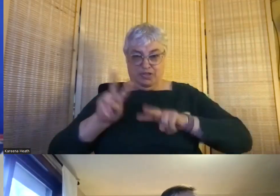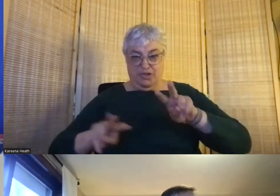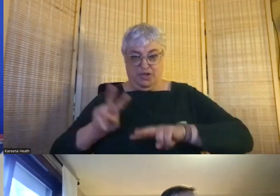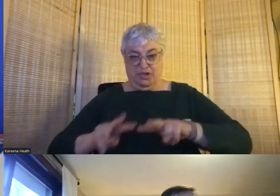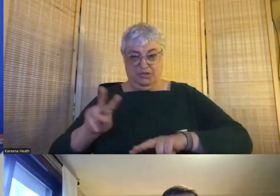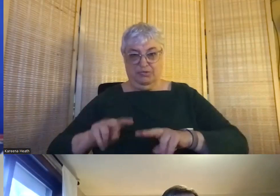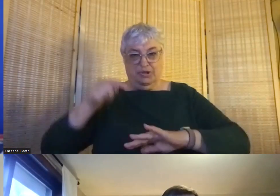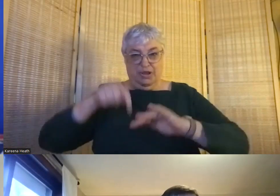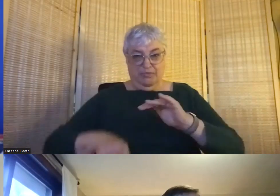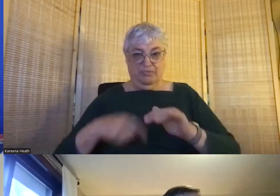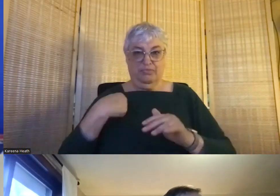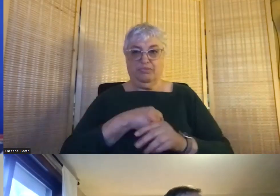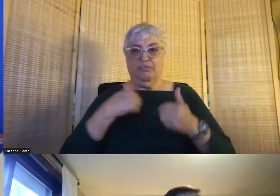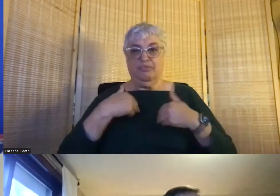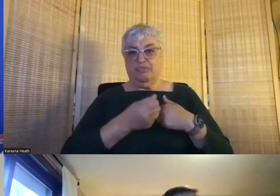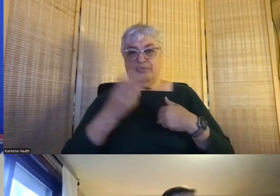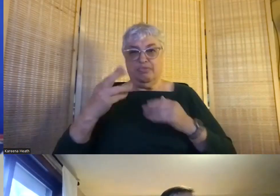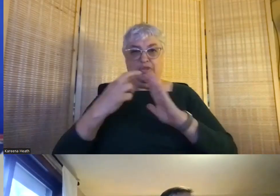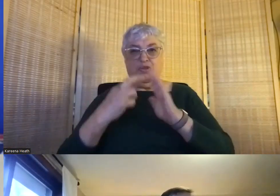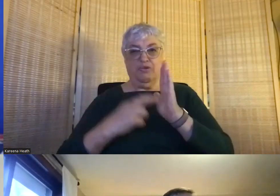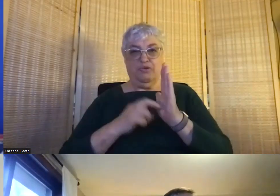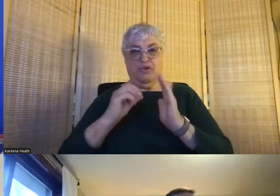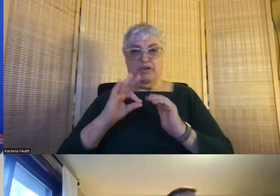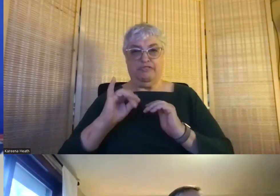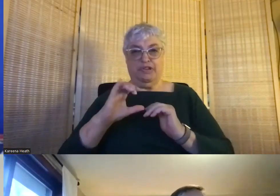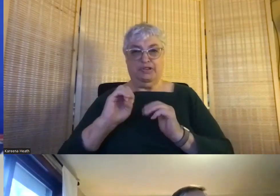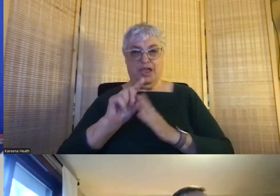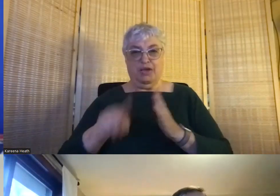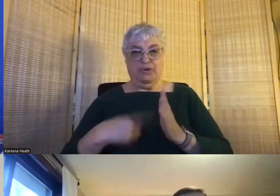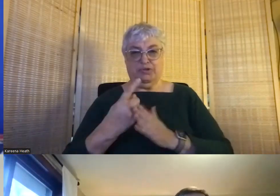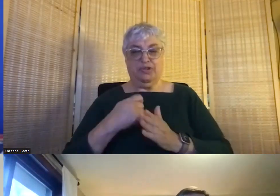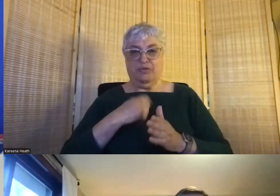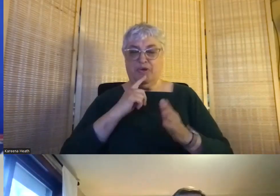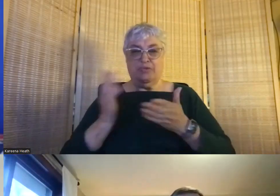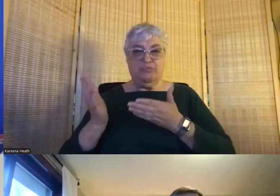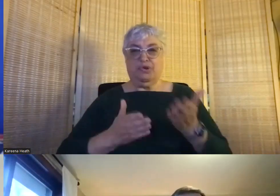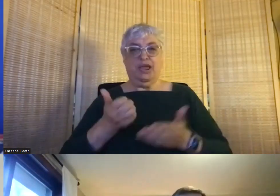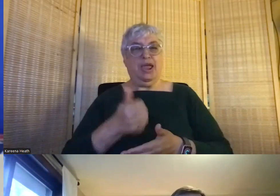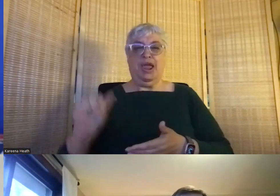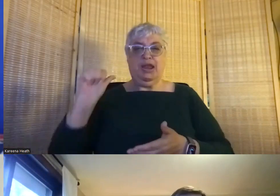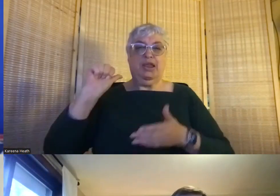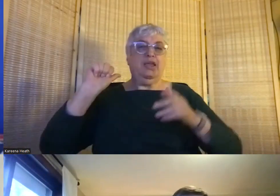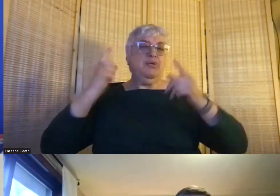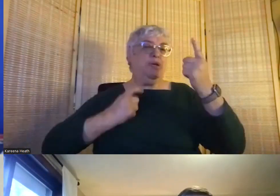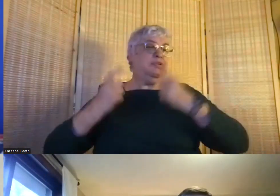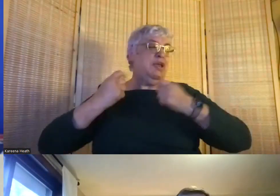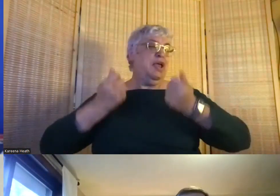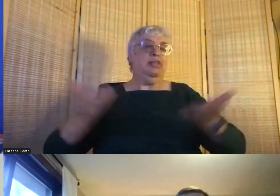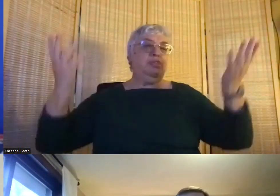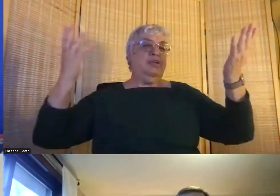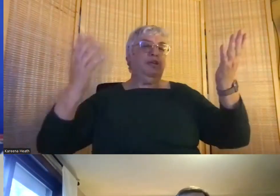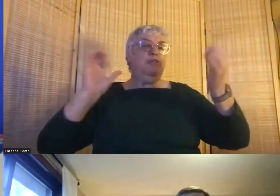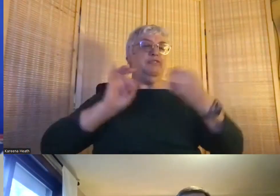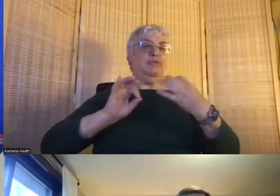detail. We have a number of rules office hours coming up if you just want to bring any and every question or piece of